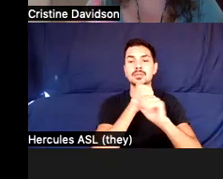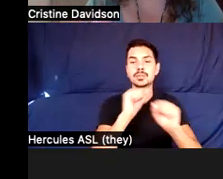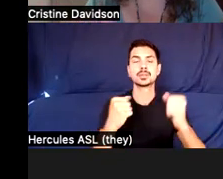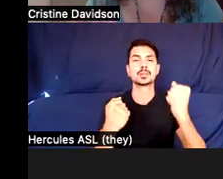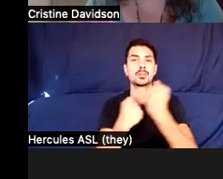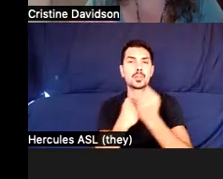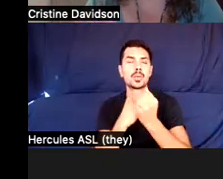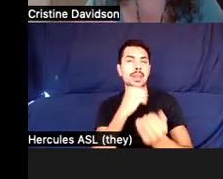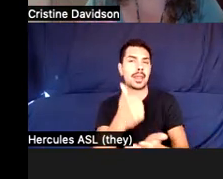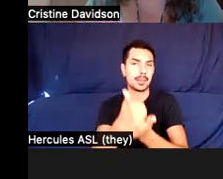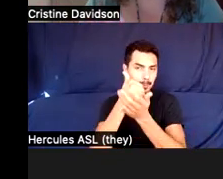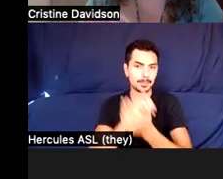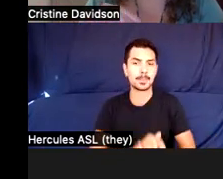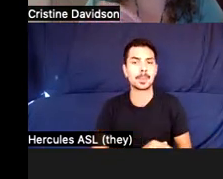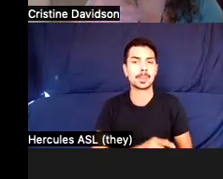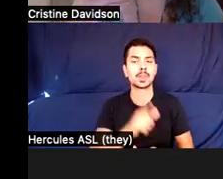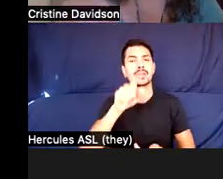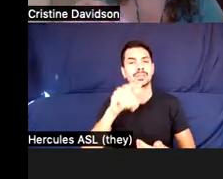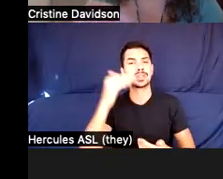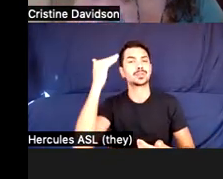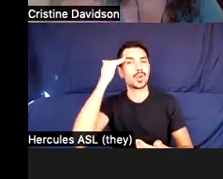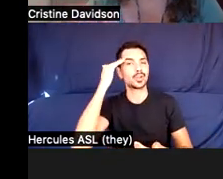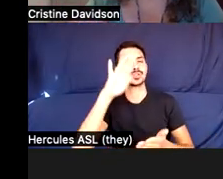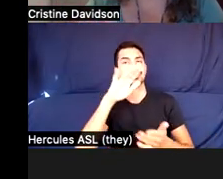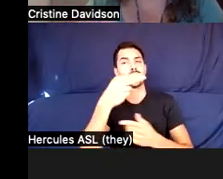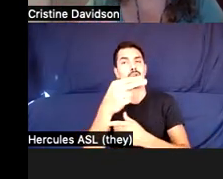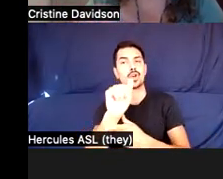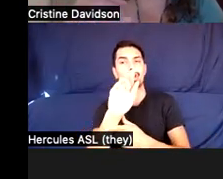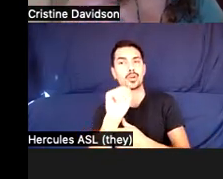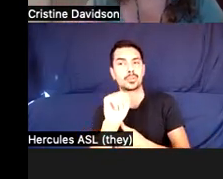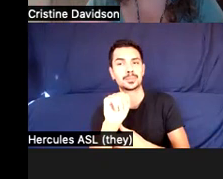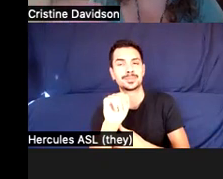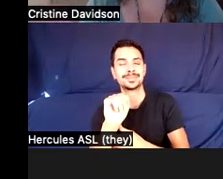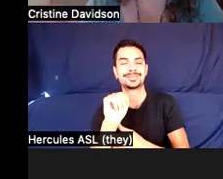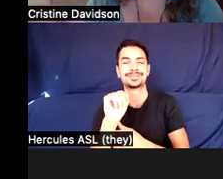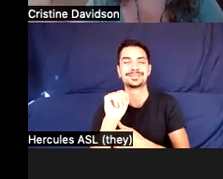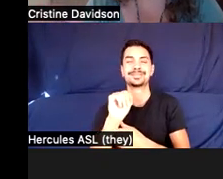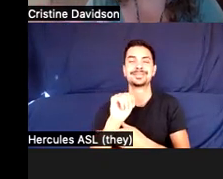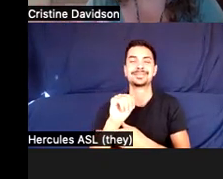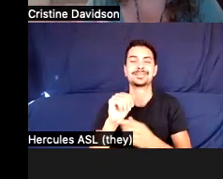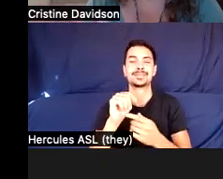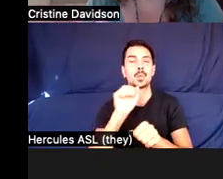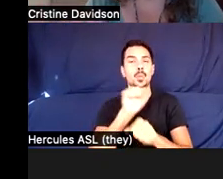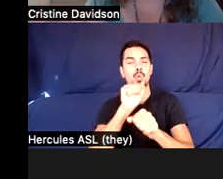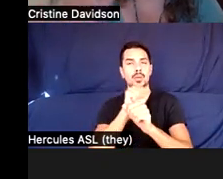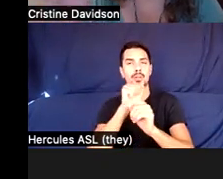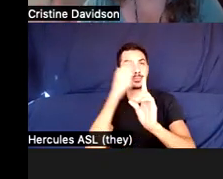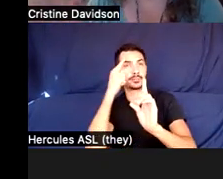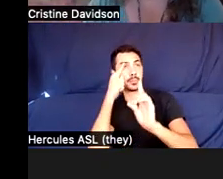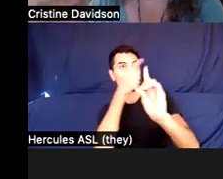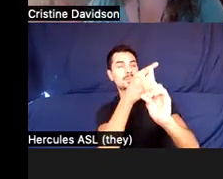harm, making sure that you're working towards safety and what the immediate needs are.